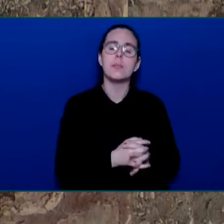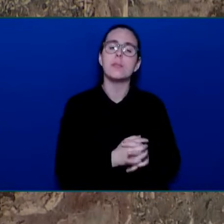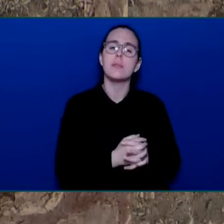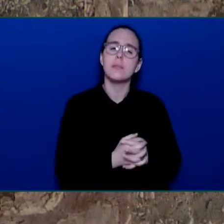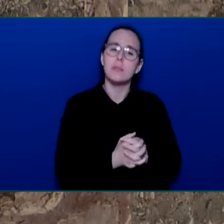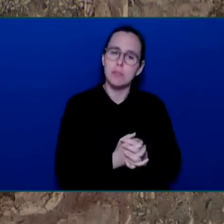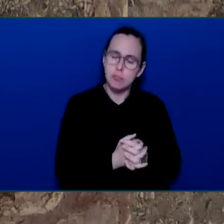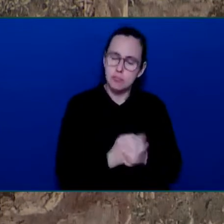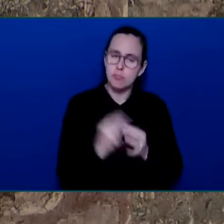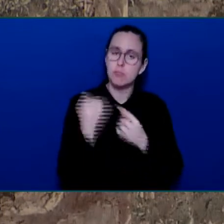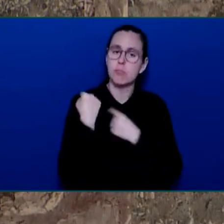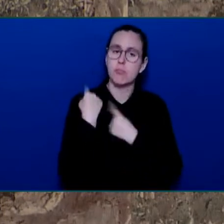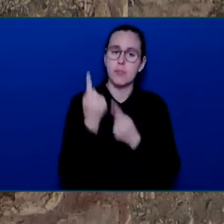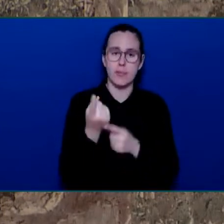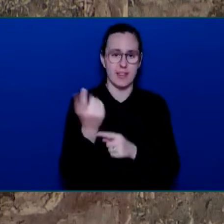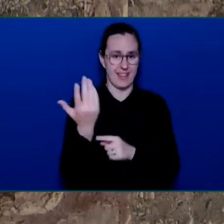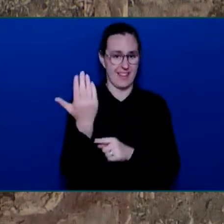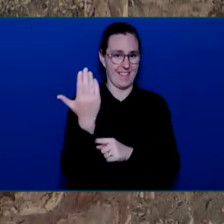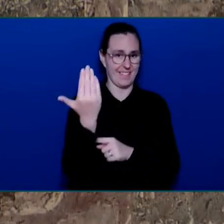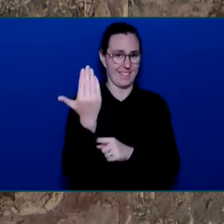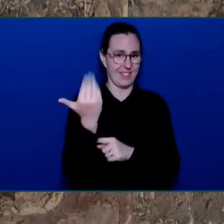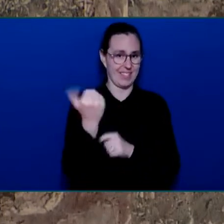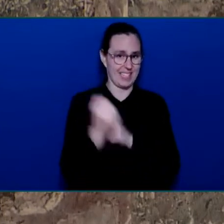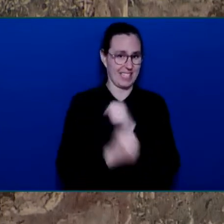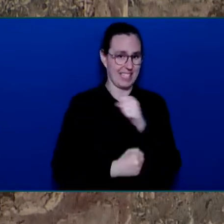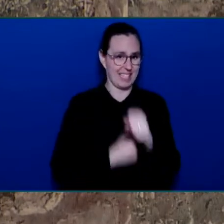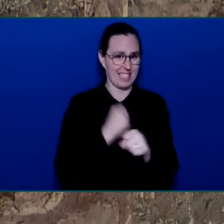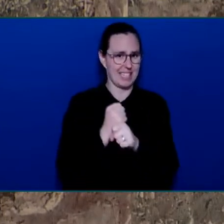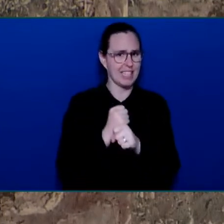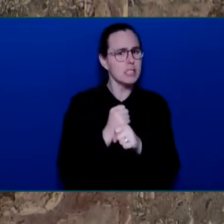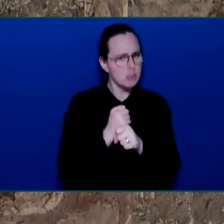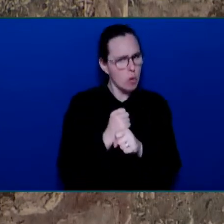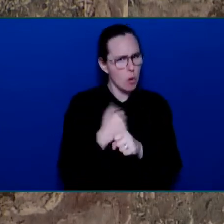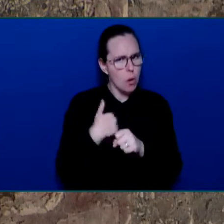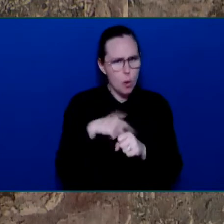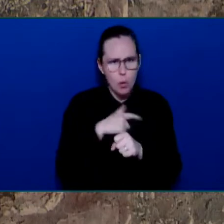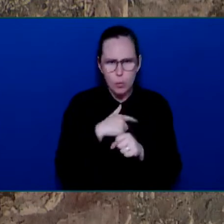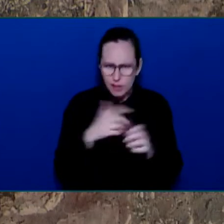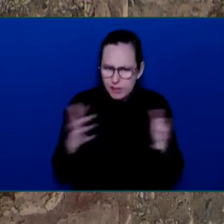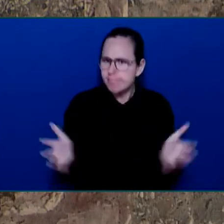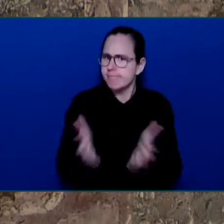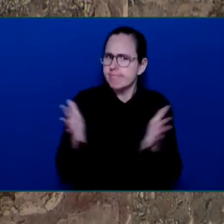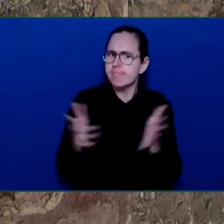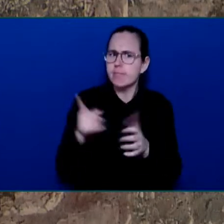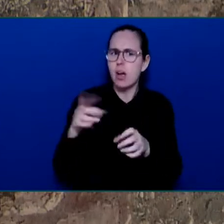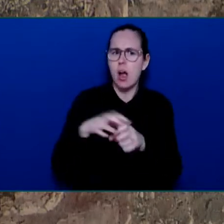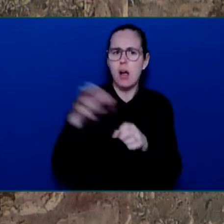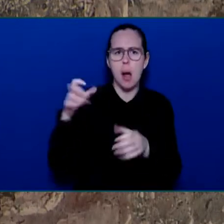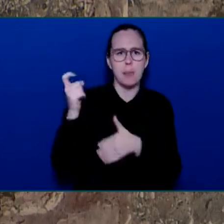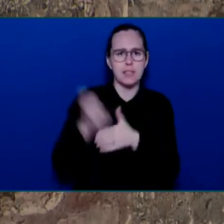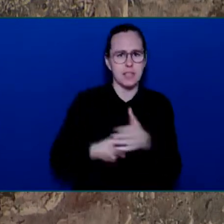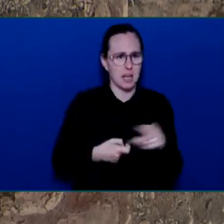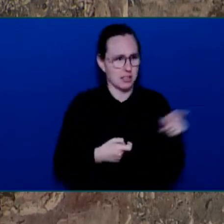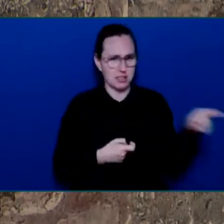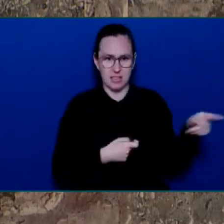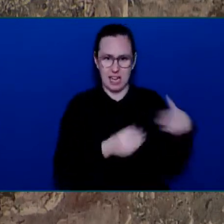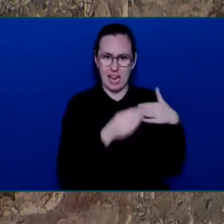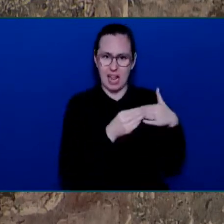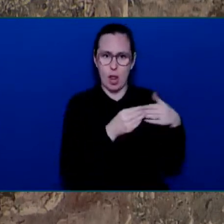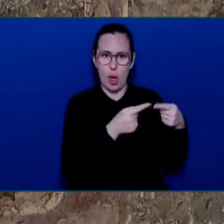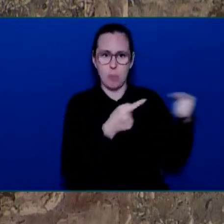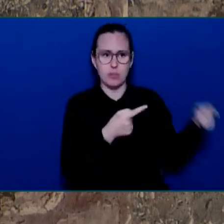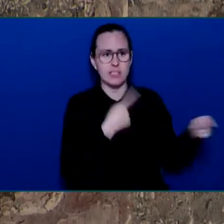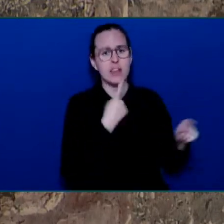the Leader of the Opposition has called it his proudest moment yet. So now he wants to question this. He wants to abandon the